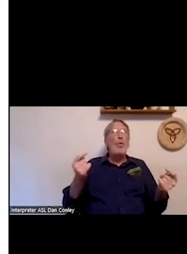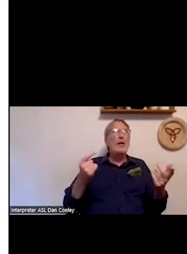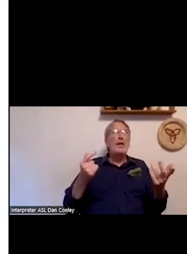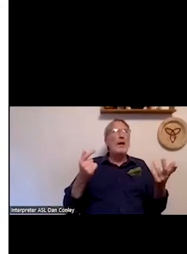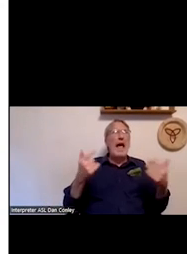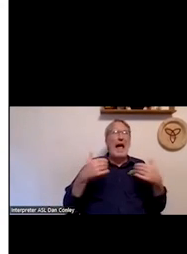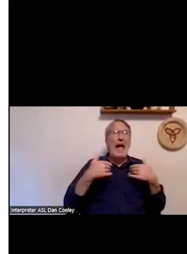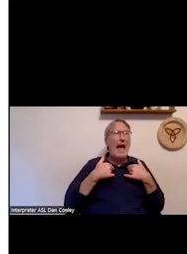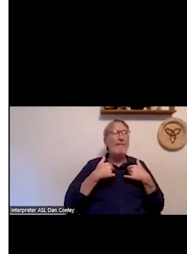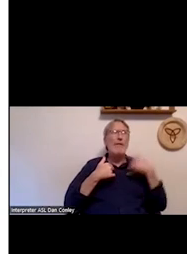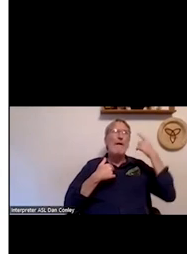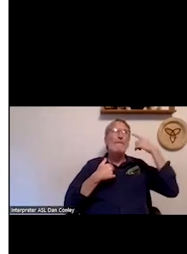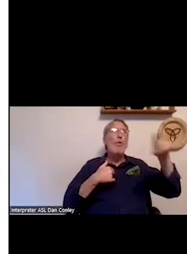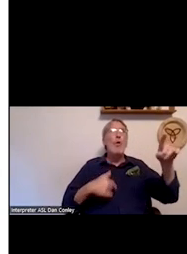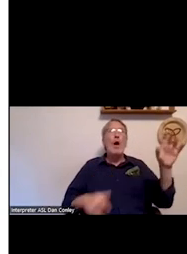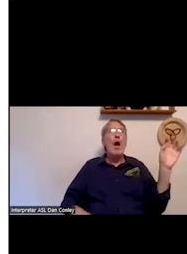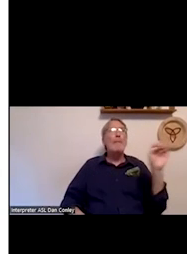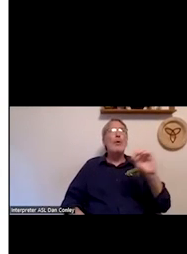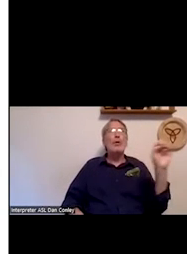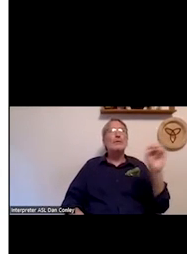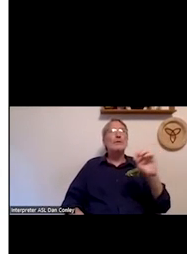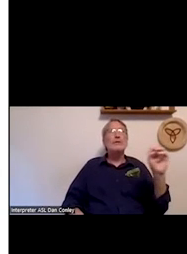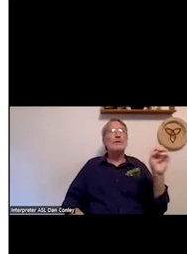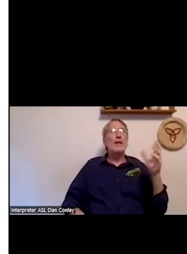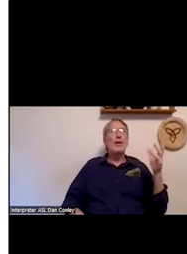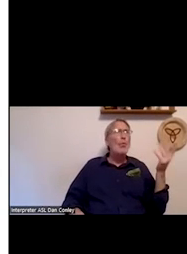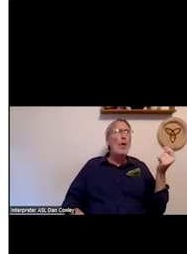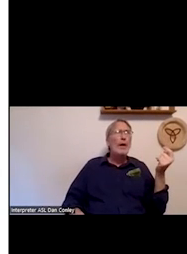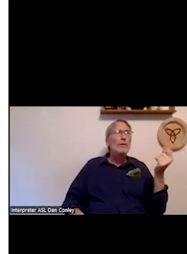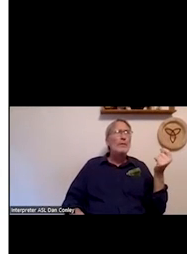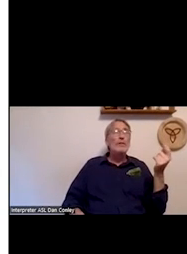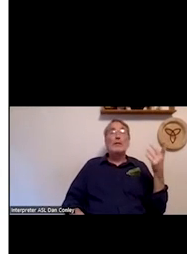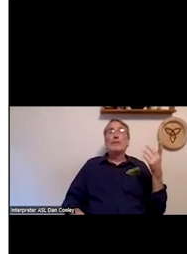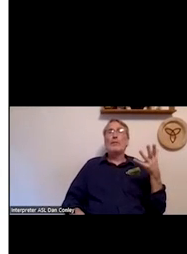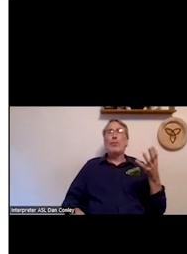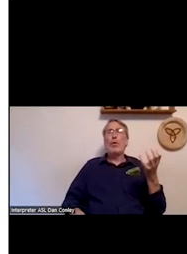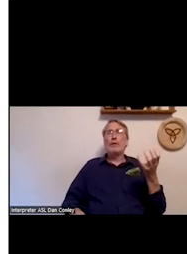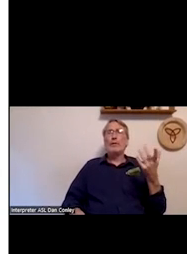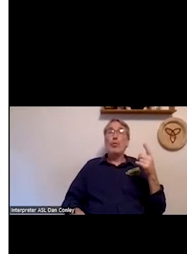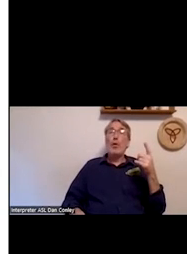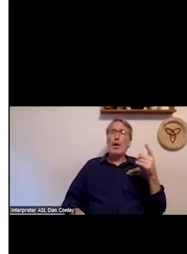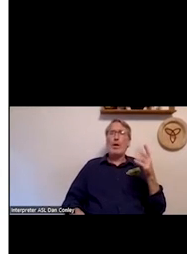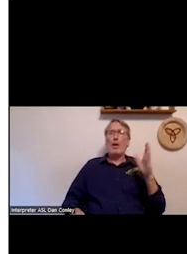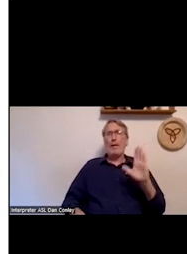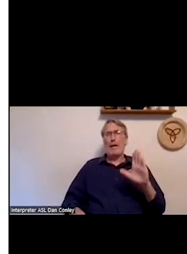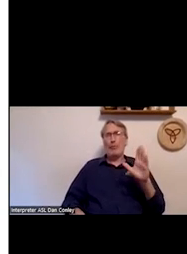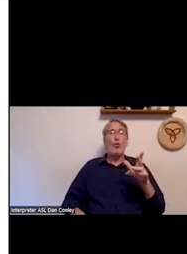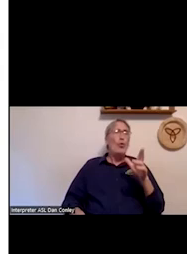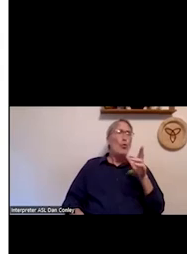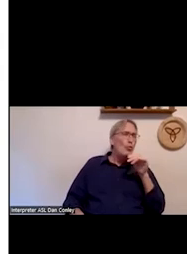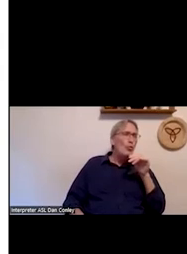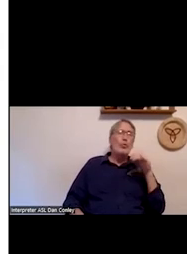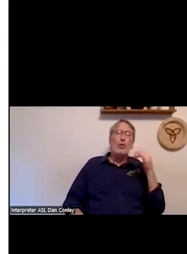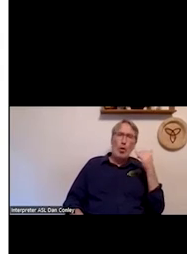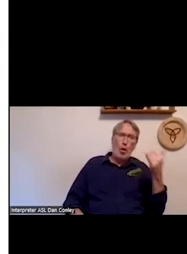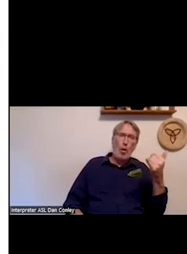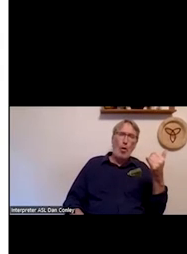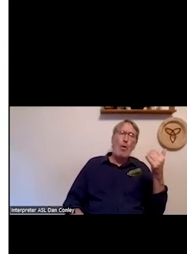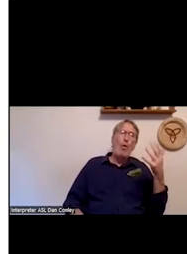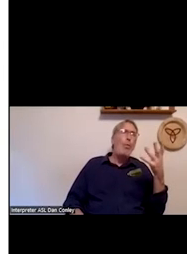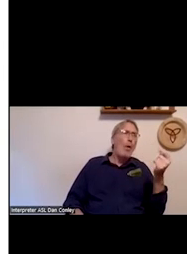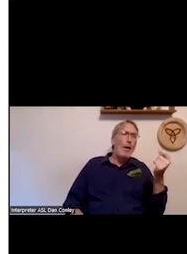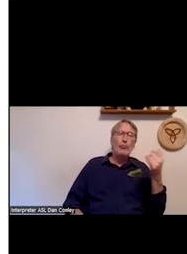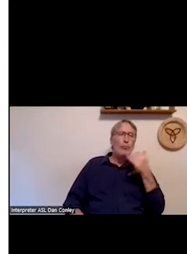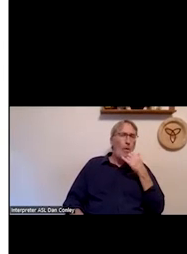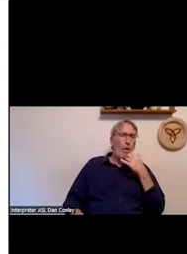resources exist in their own communities. And they wanted just a simple one-page summary of who to call for what types of things. So using